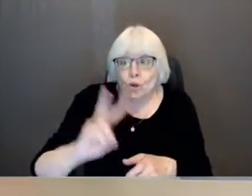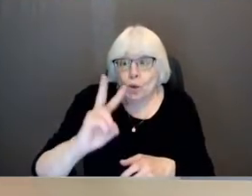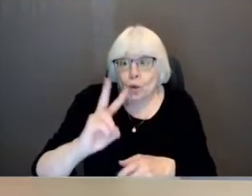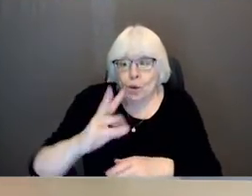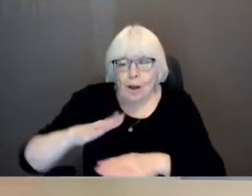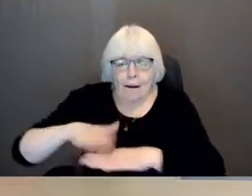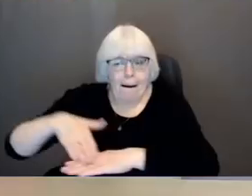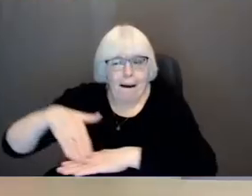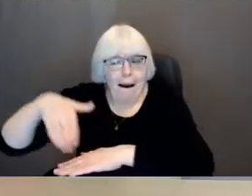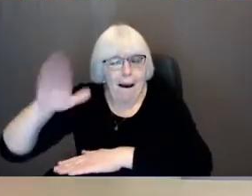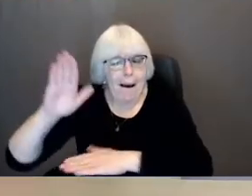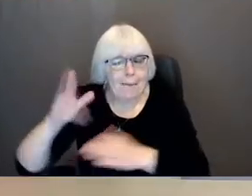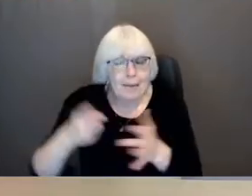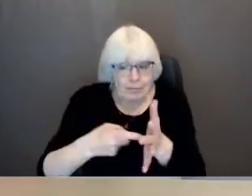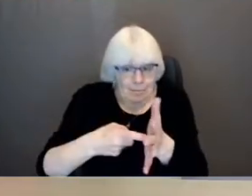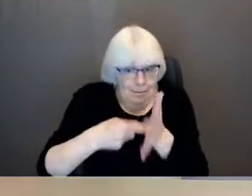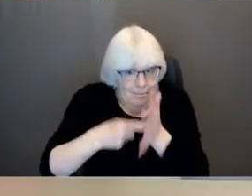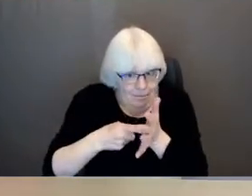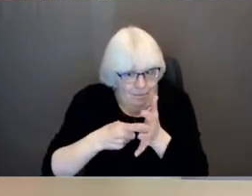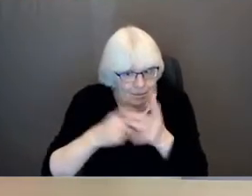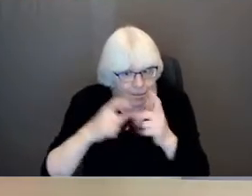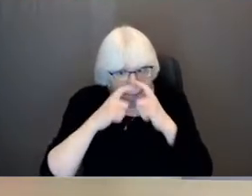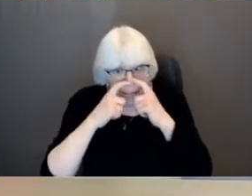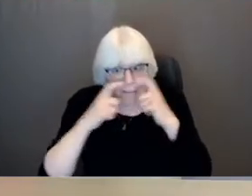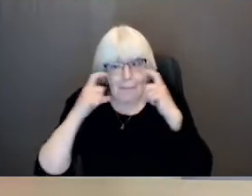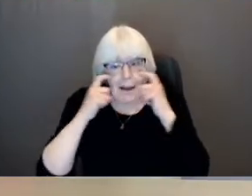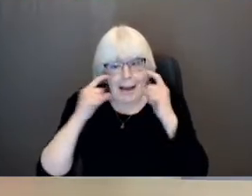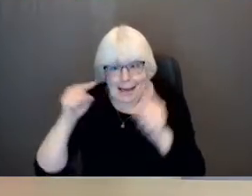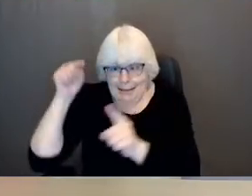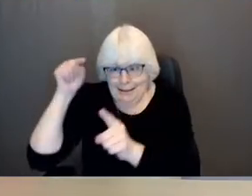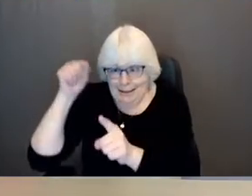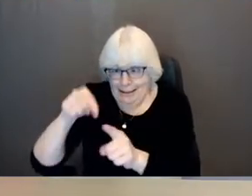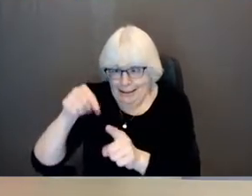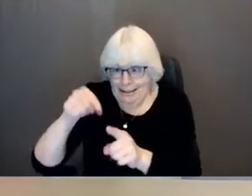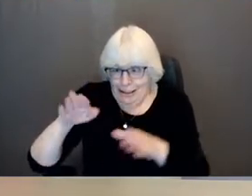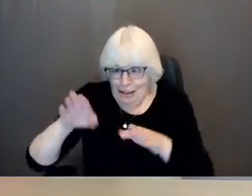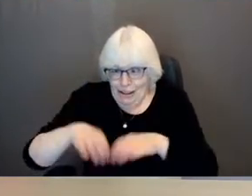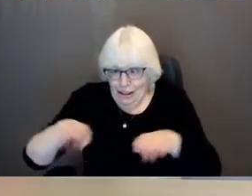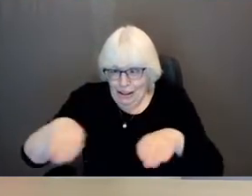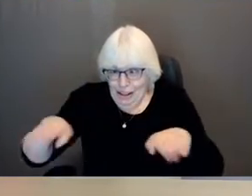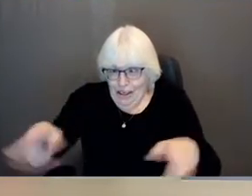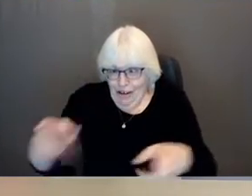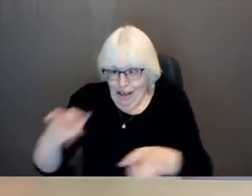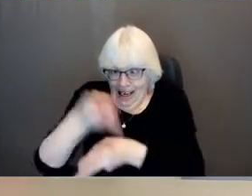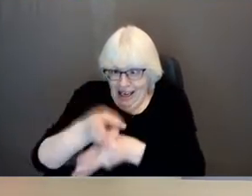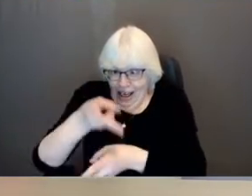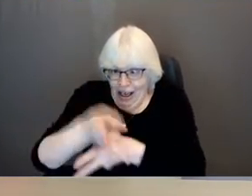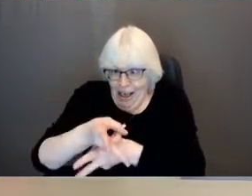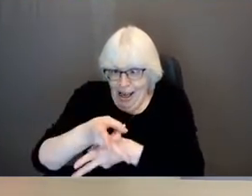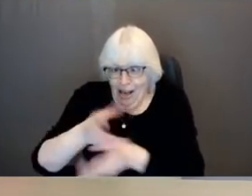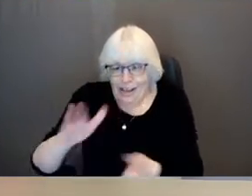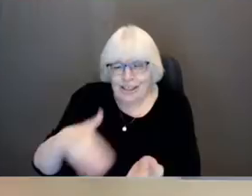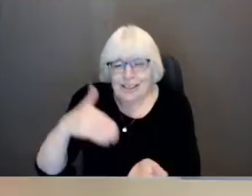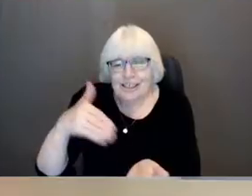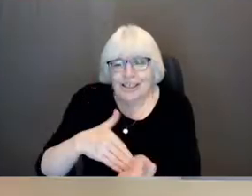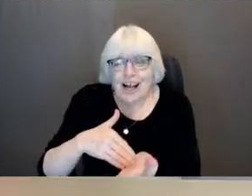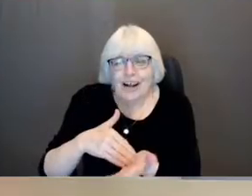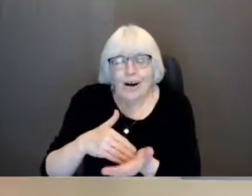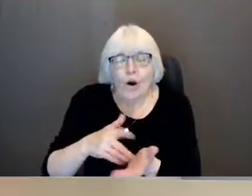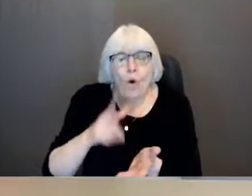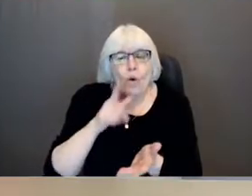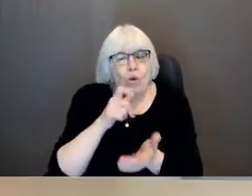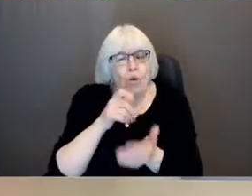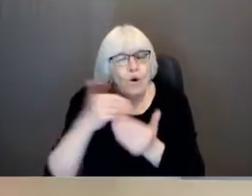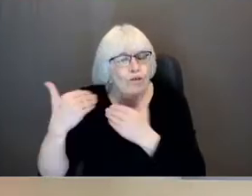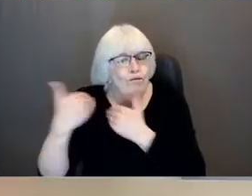that, whether the centers themselves have to make it mandatory? I think you listed it as a recommendation, but the guidelines are in that. A lot of